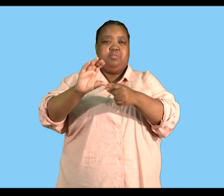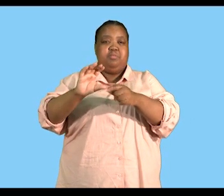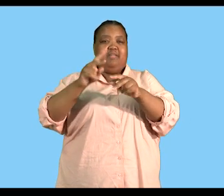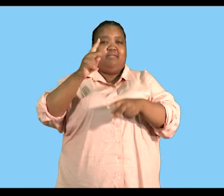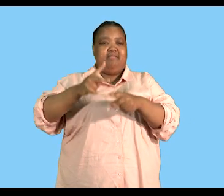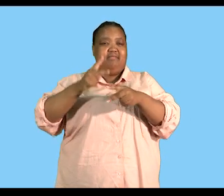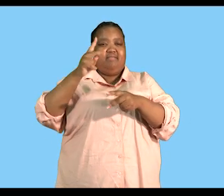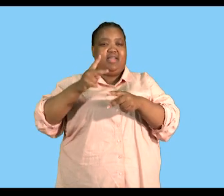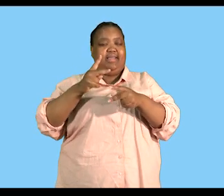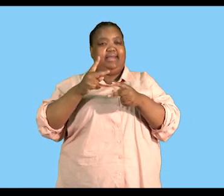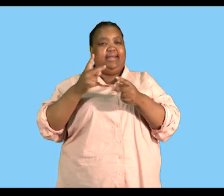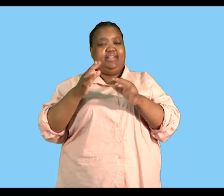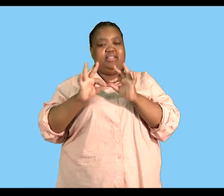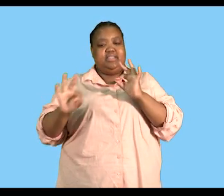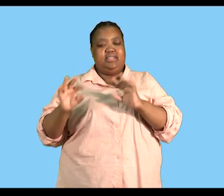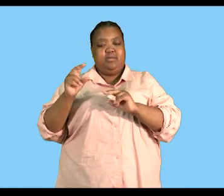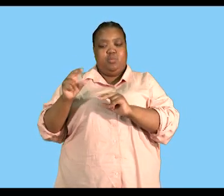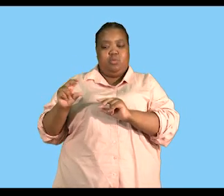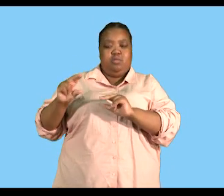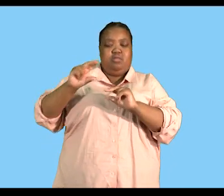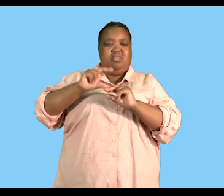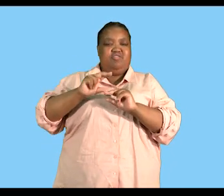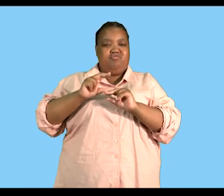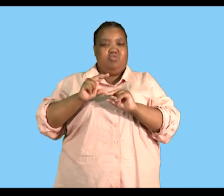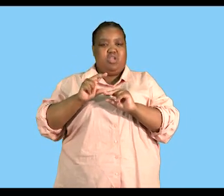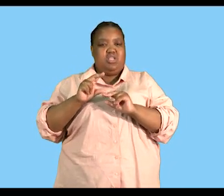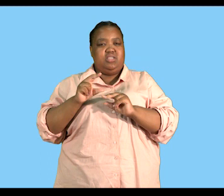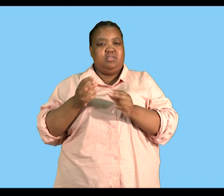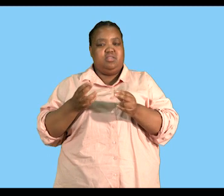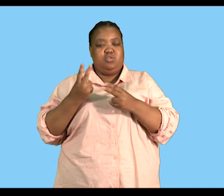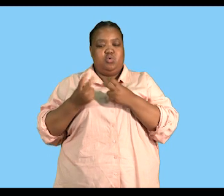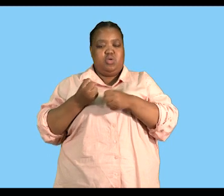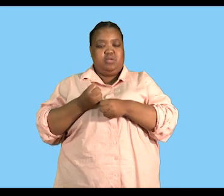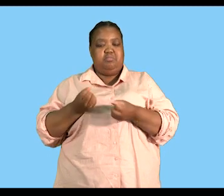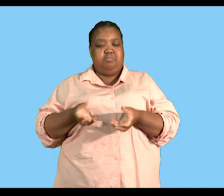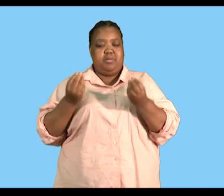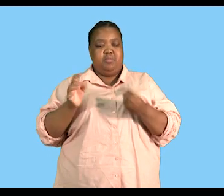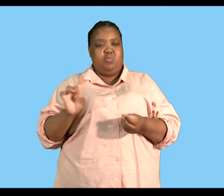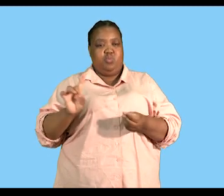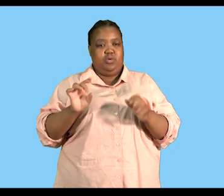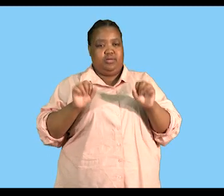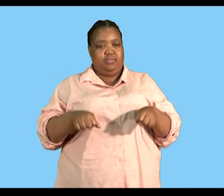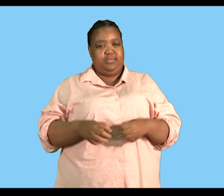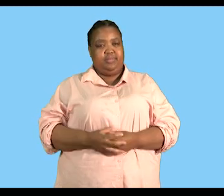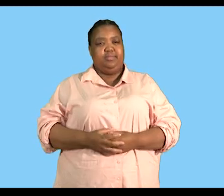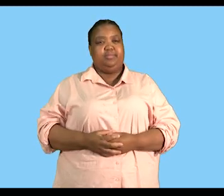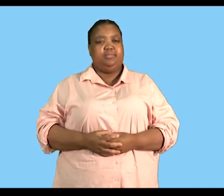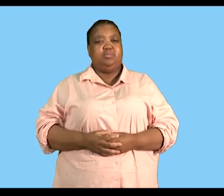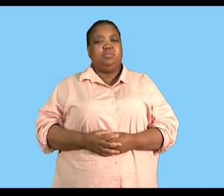we are calculating. So we are calculating the simple interest. So we are going to look at